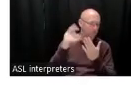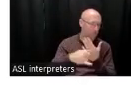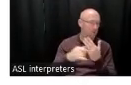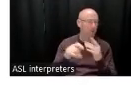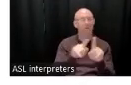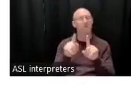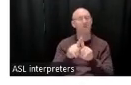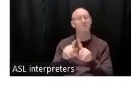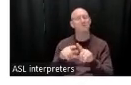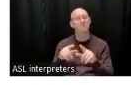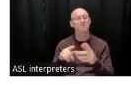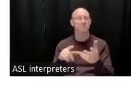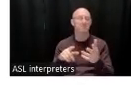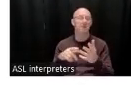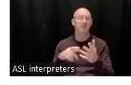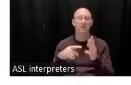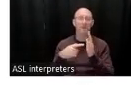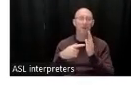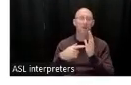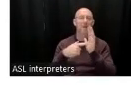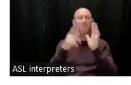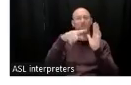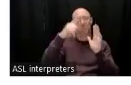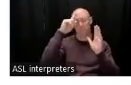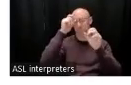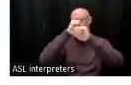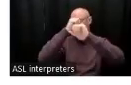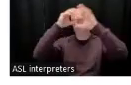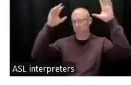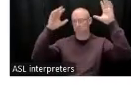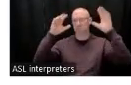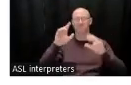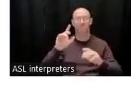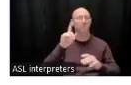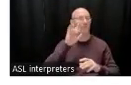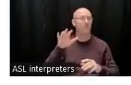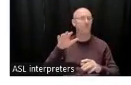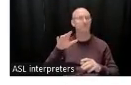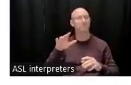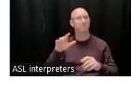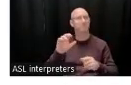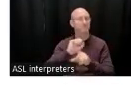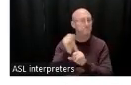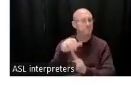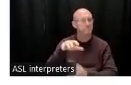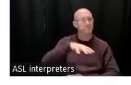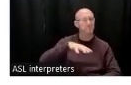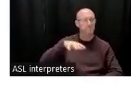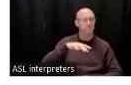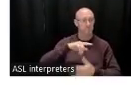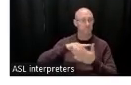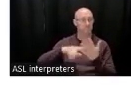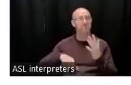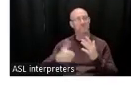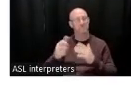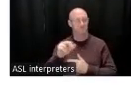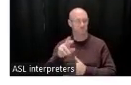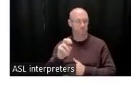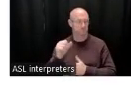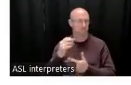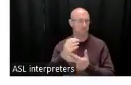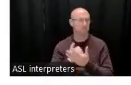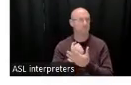a sense of the flavor of the area where you are. And these are some other sources you can go to for